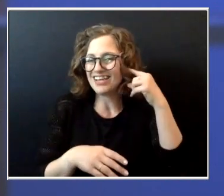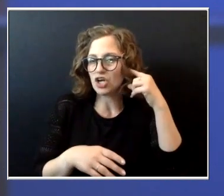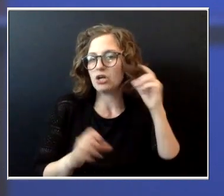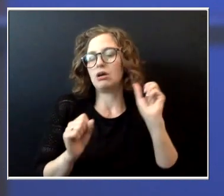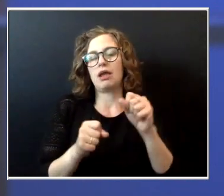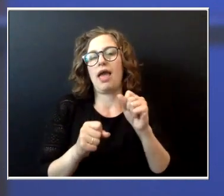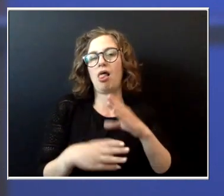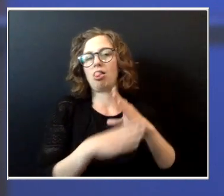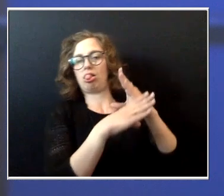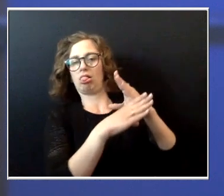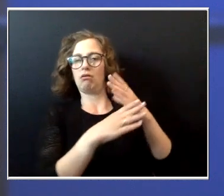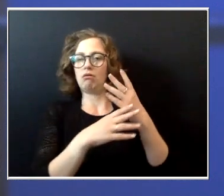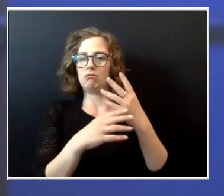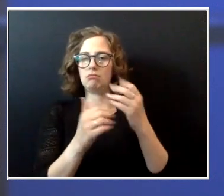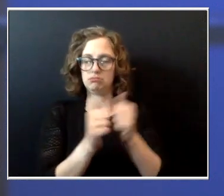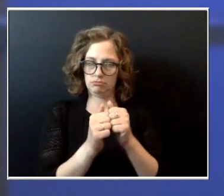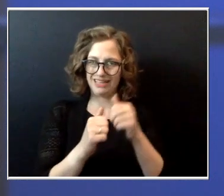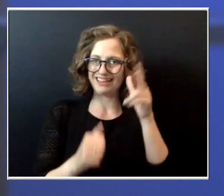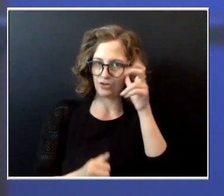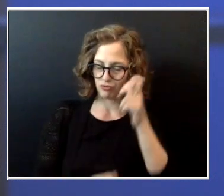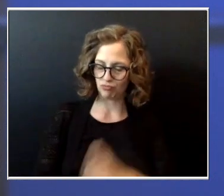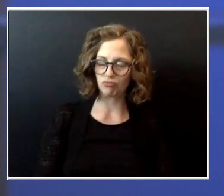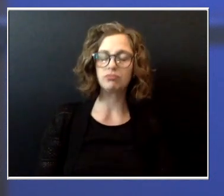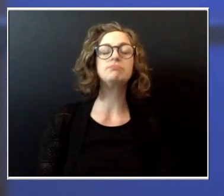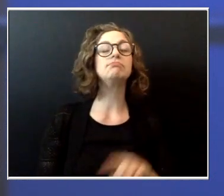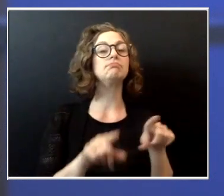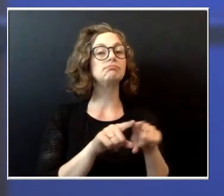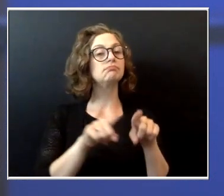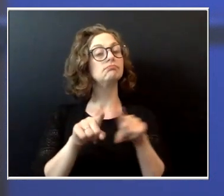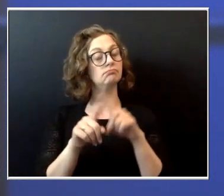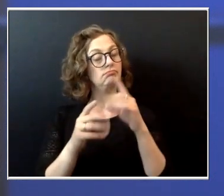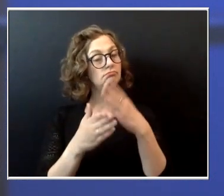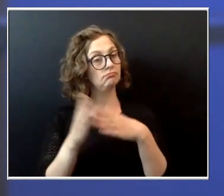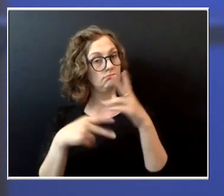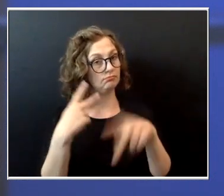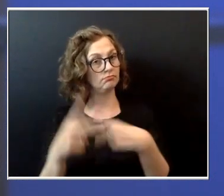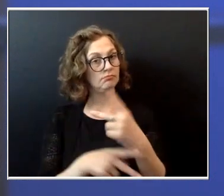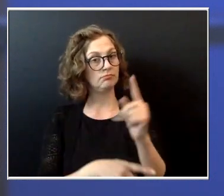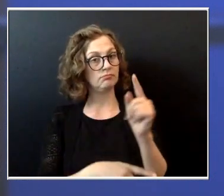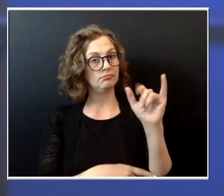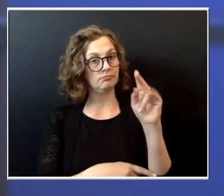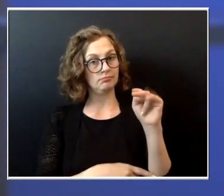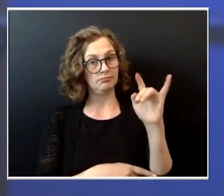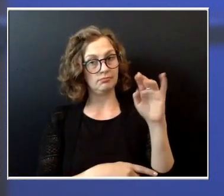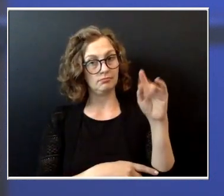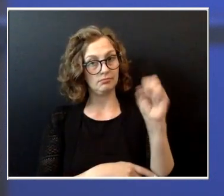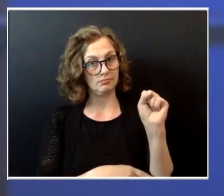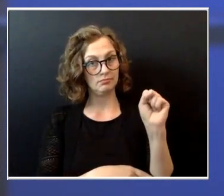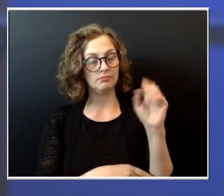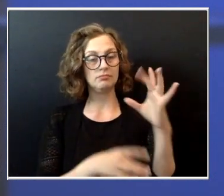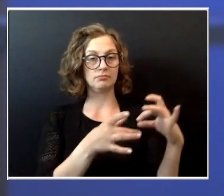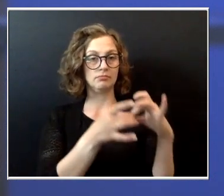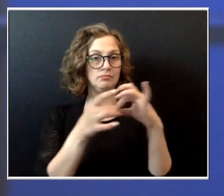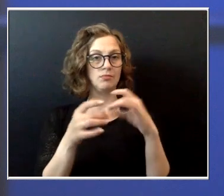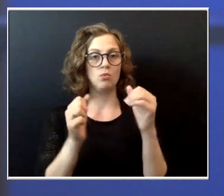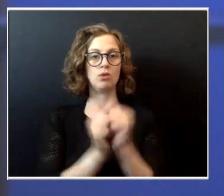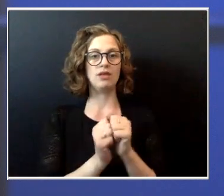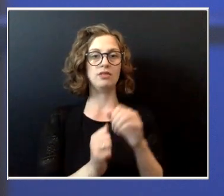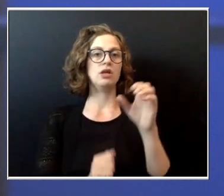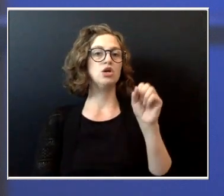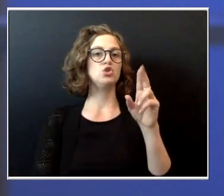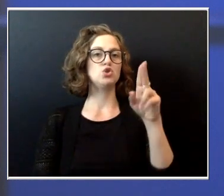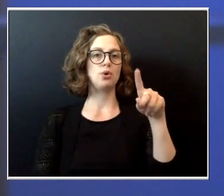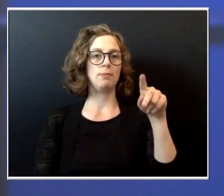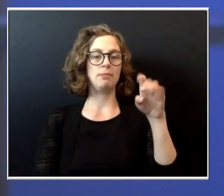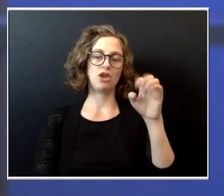also types of tinnitus that are associated with a disorder called superior canal dehiscence, where you can